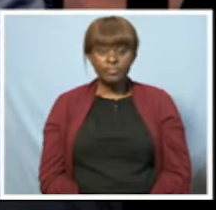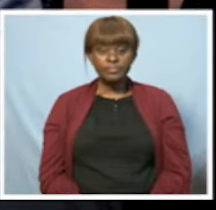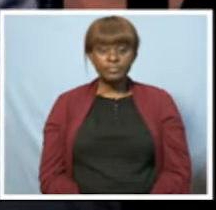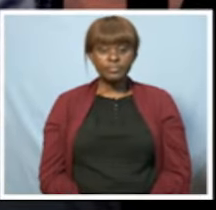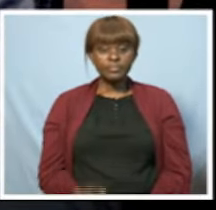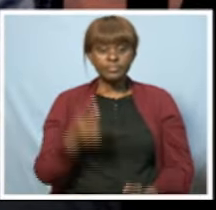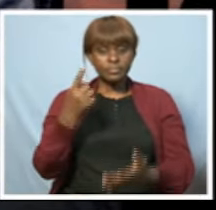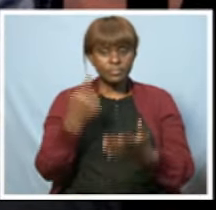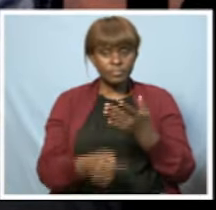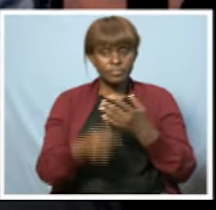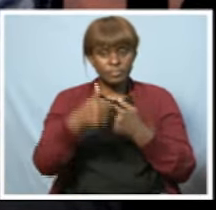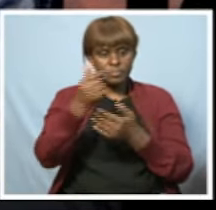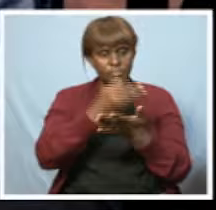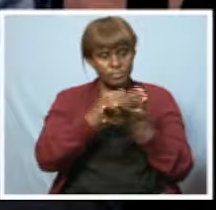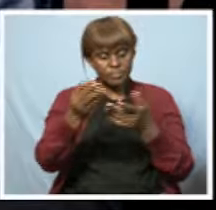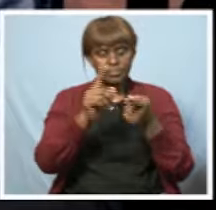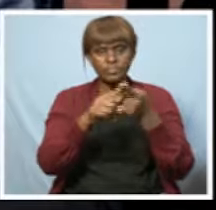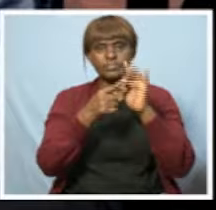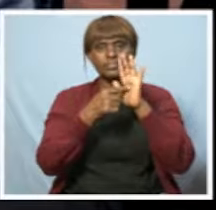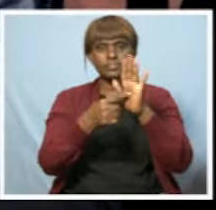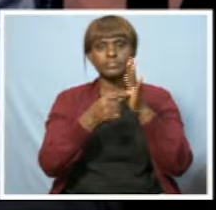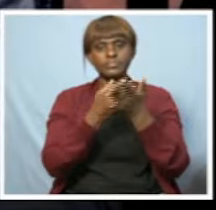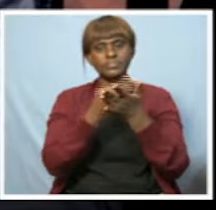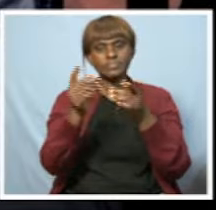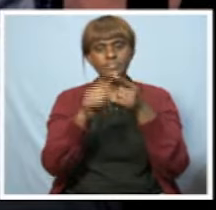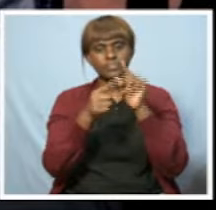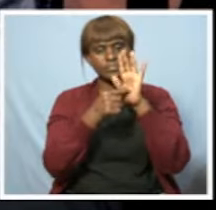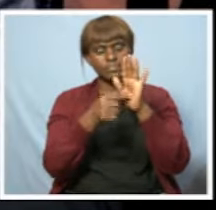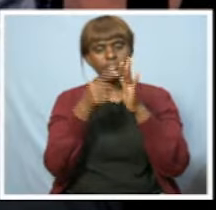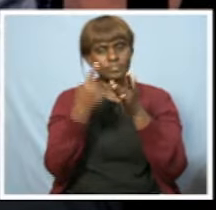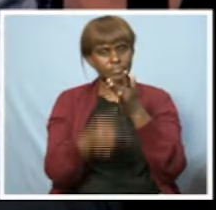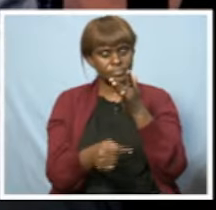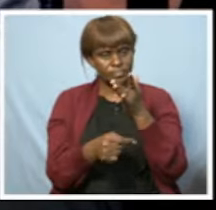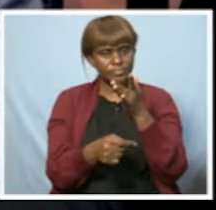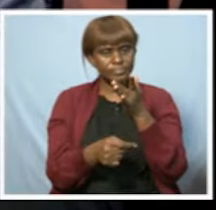what is it that they failed to provide that